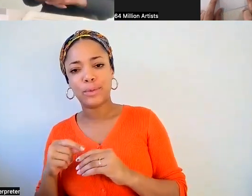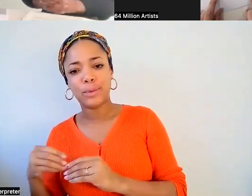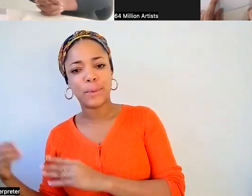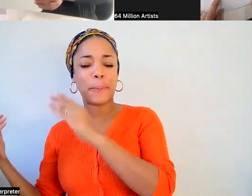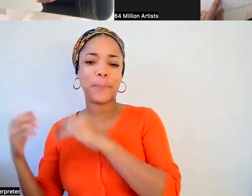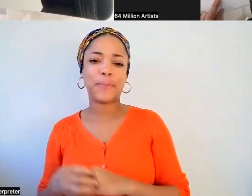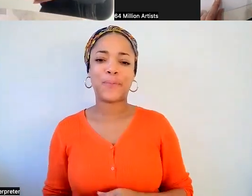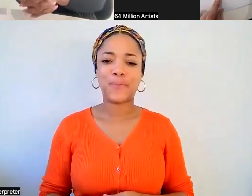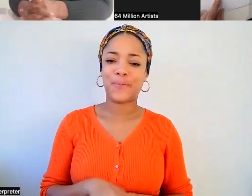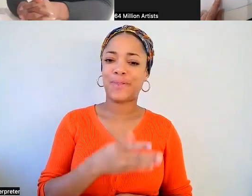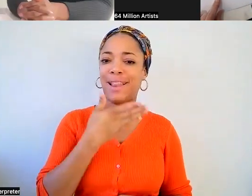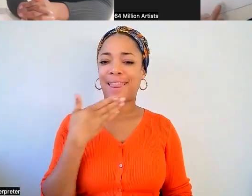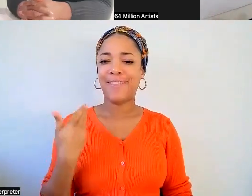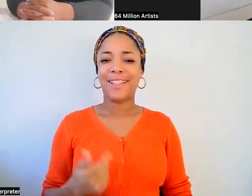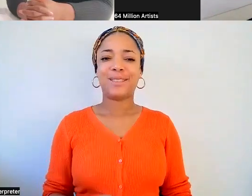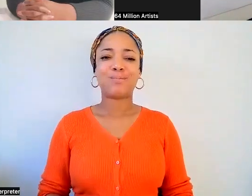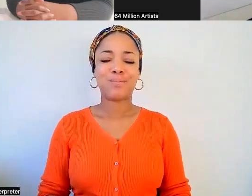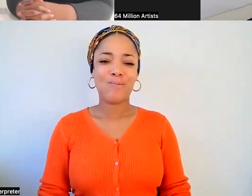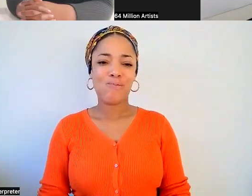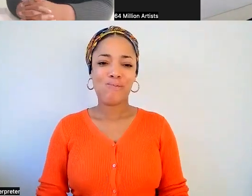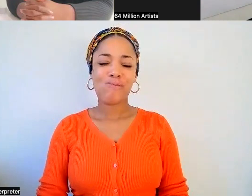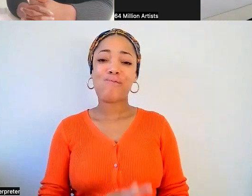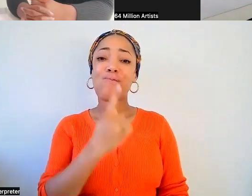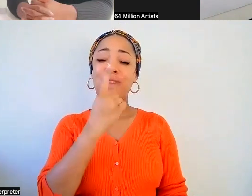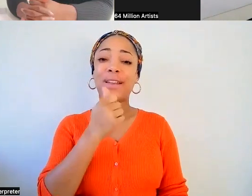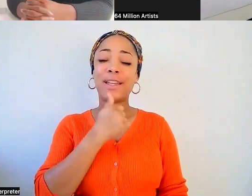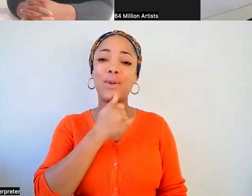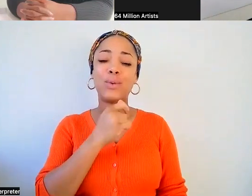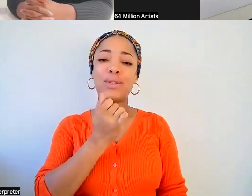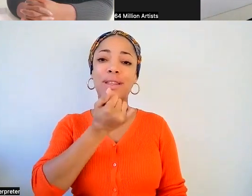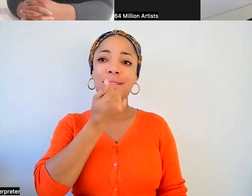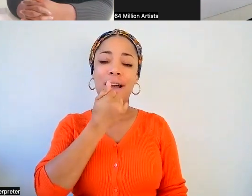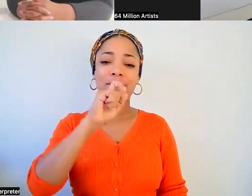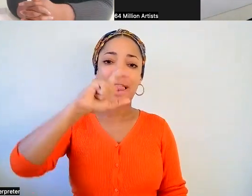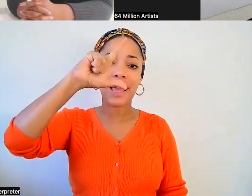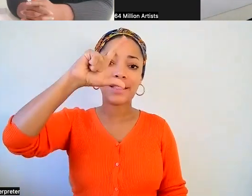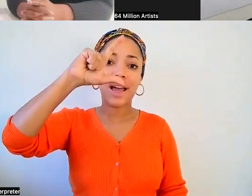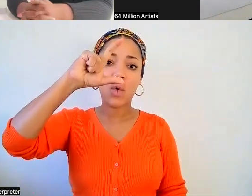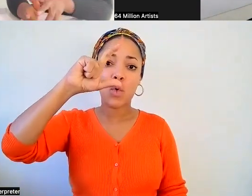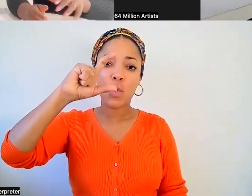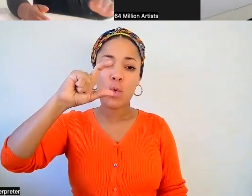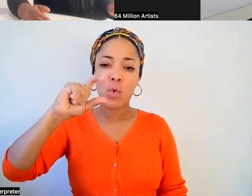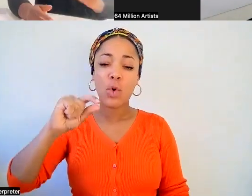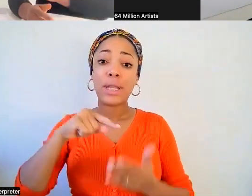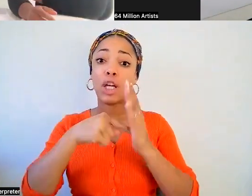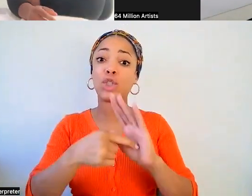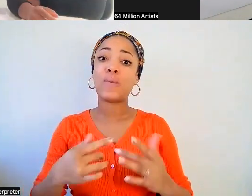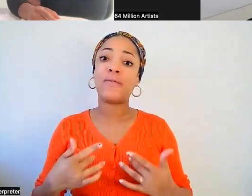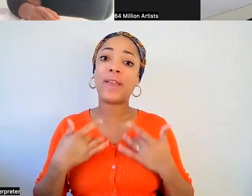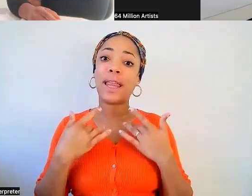sleep. Love that. All right, so you can use the letters to show feeling.